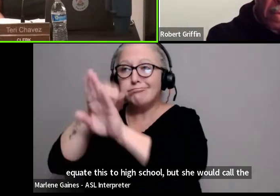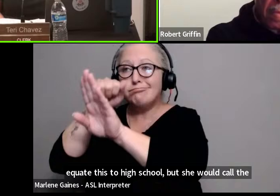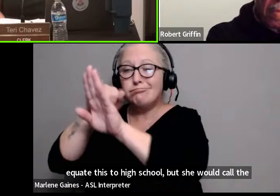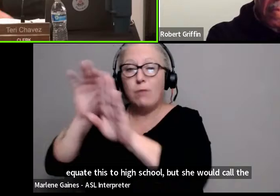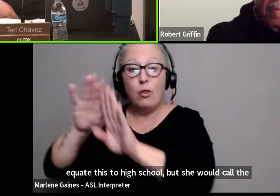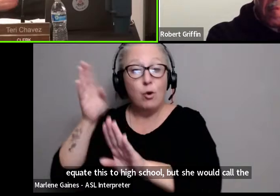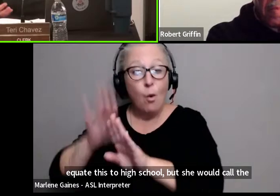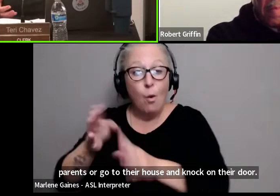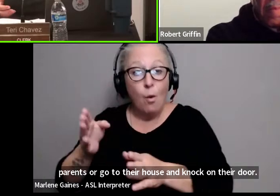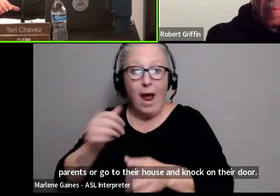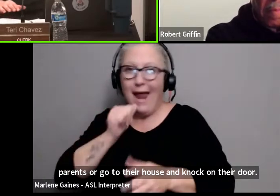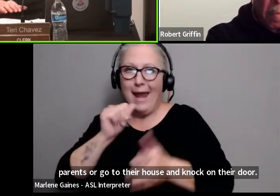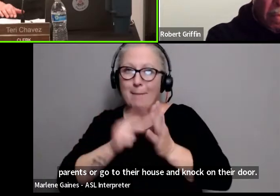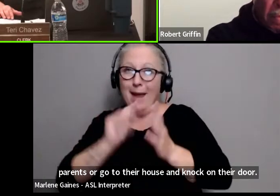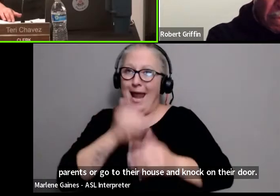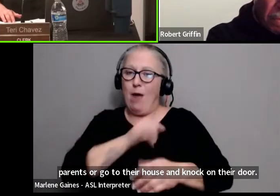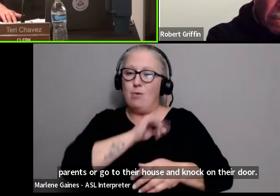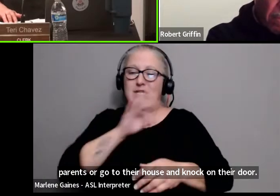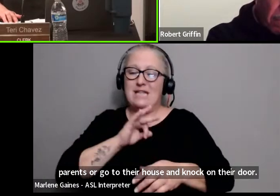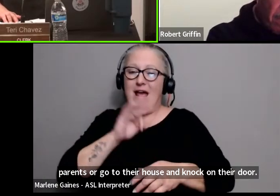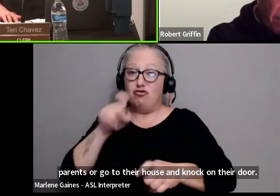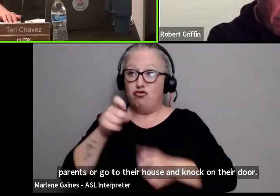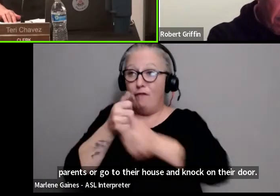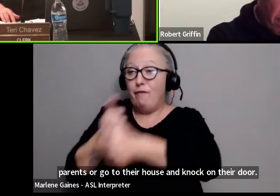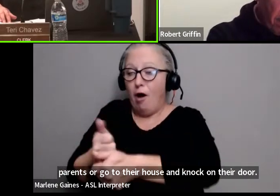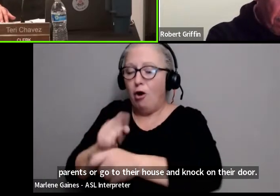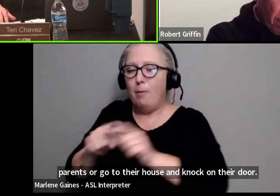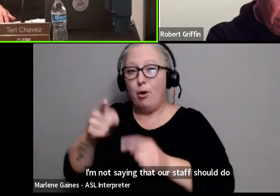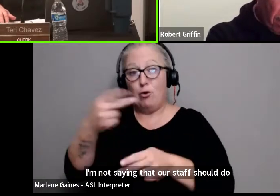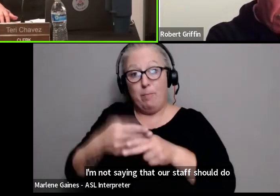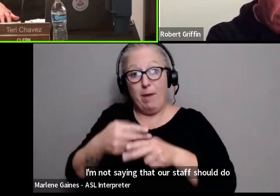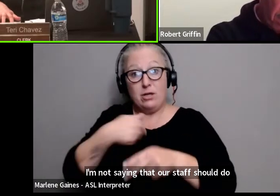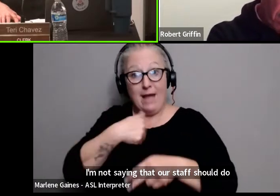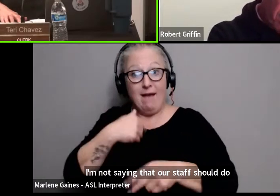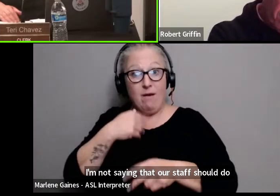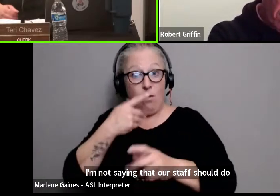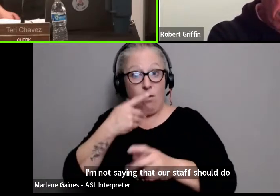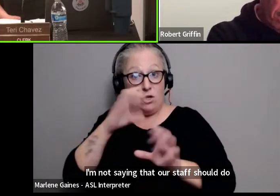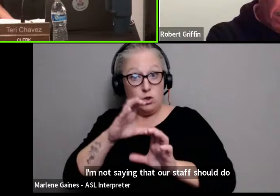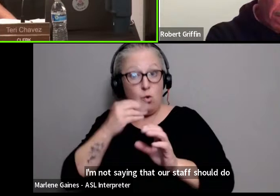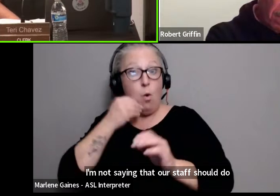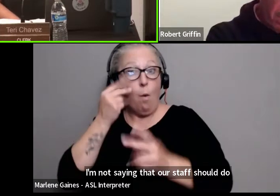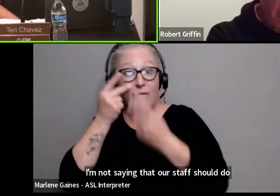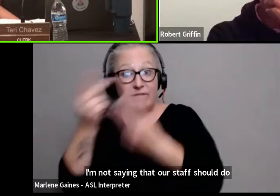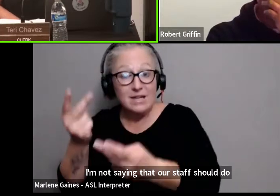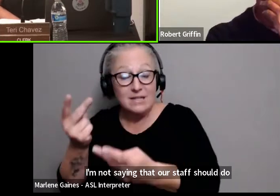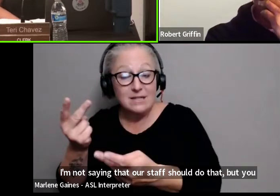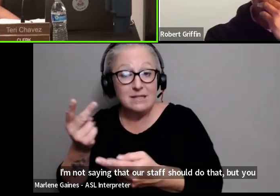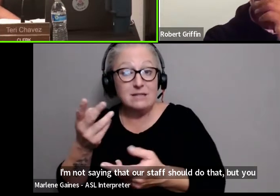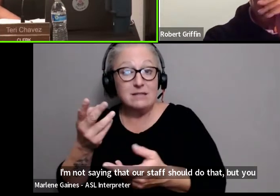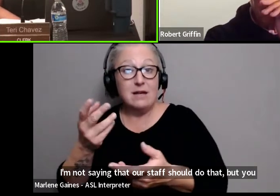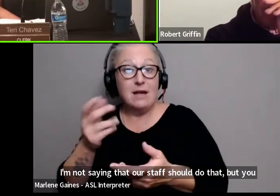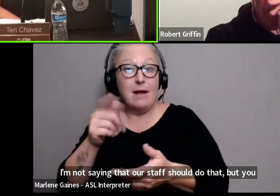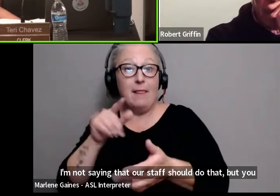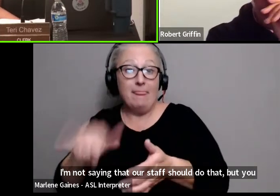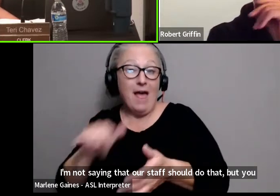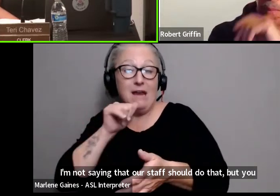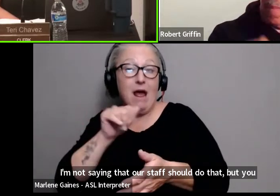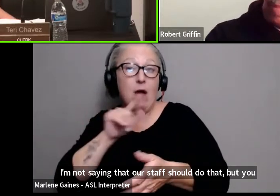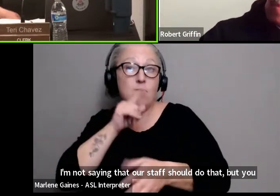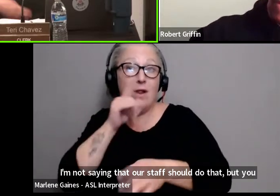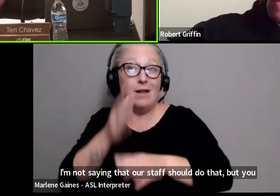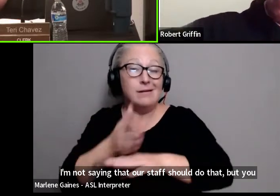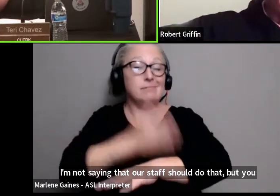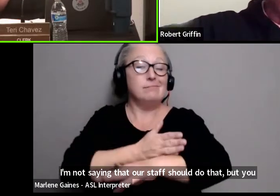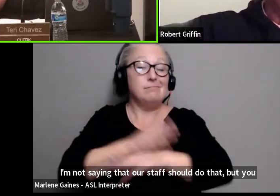I'm not saying that our staff should do that, but you mentioned that we have home visits, and you mentioned home visits do not necessarily increase academic performance.